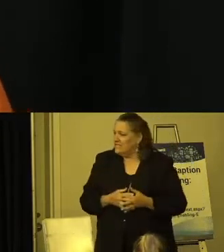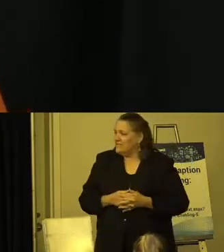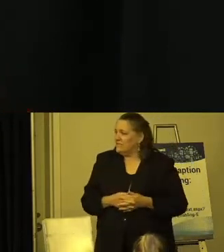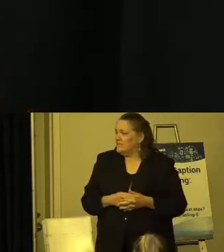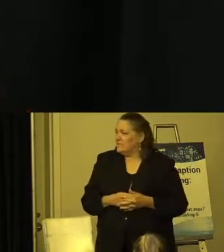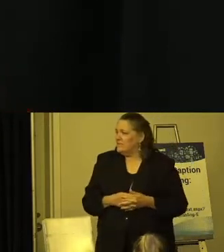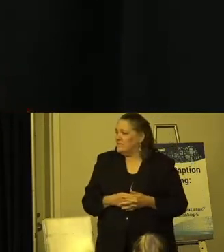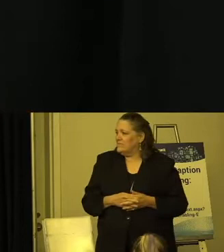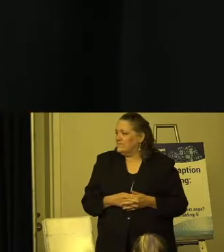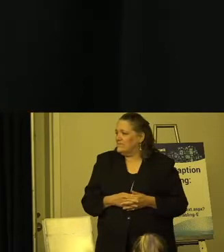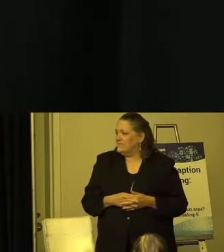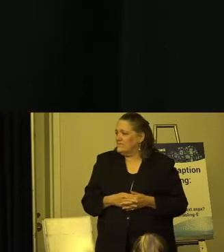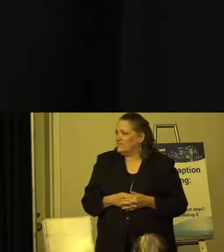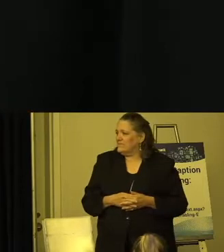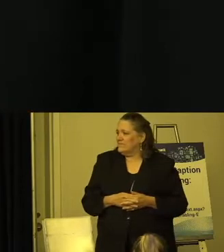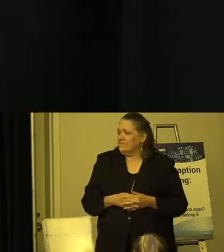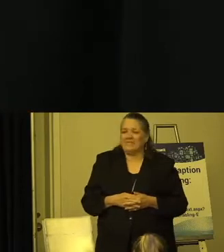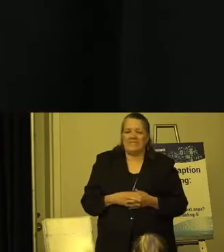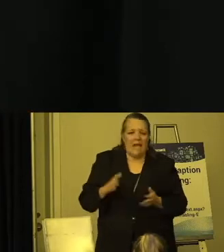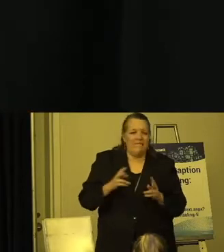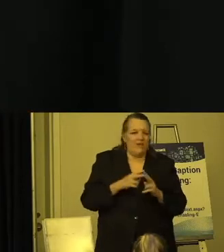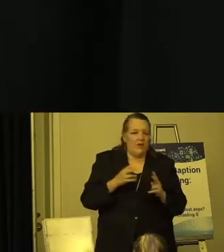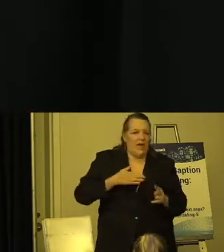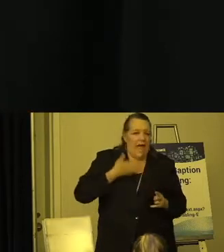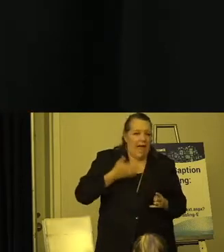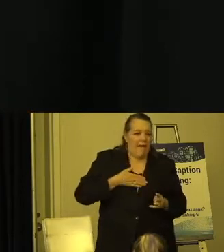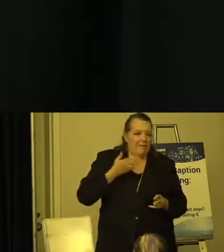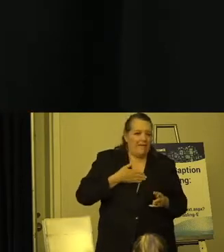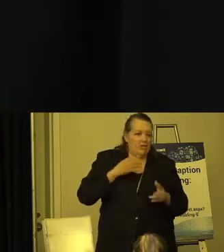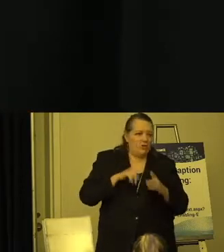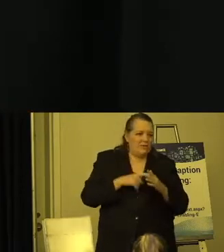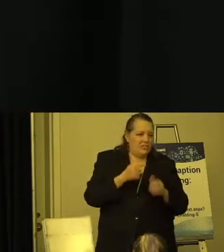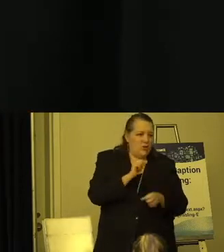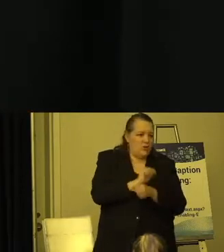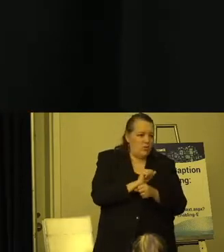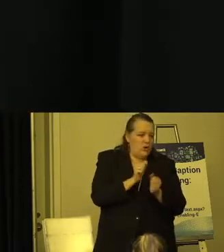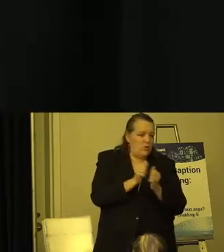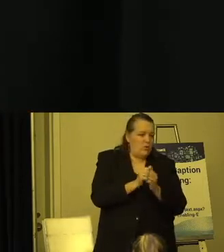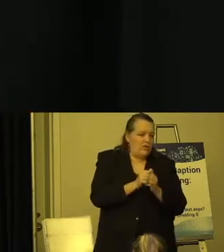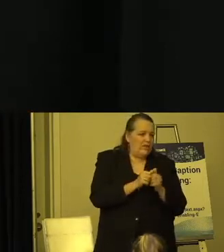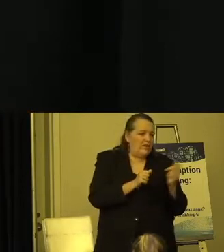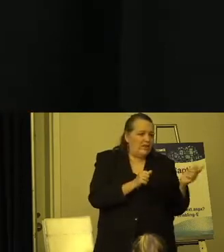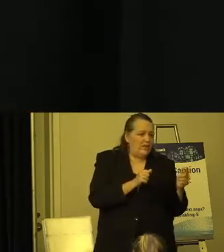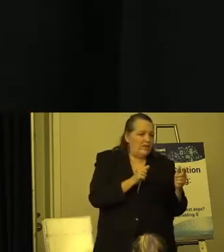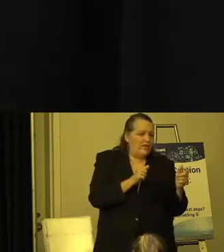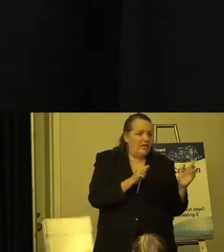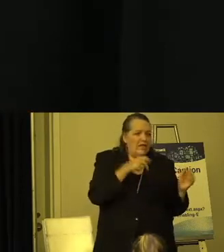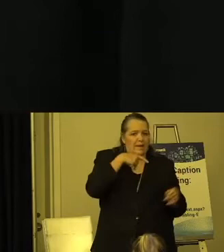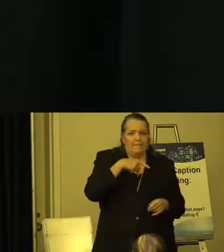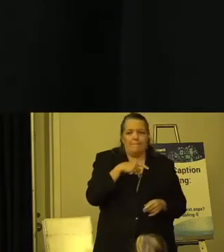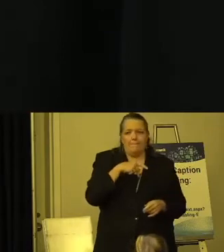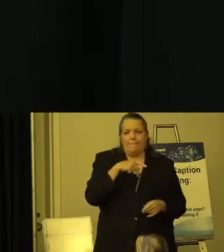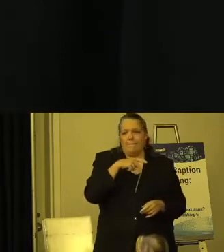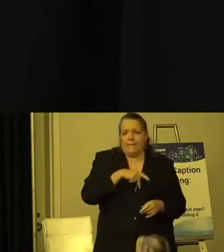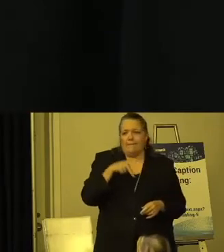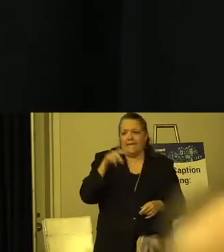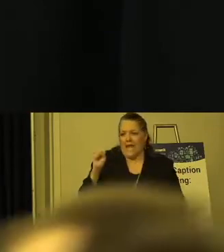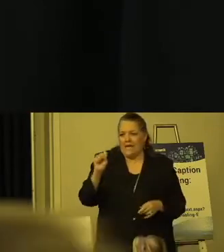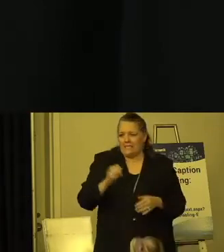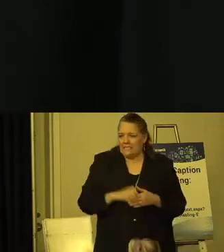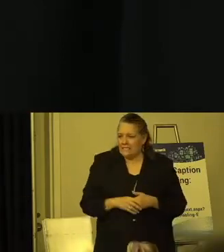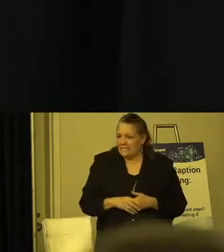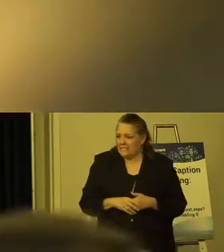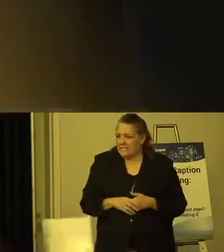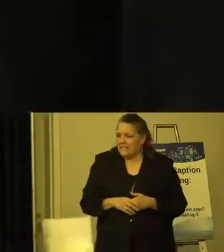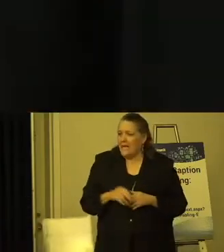if I land somewhere else. But I'm very happy to be starting to work with part-time with the Partnership for Public Service. I'm continuing